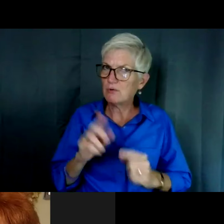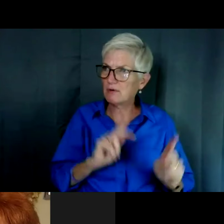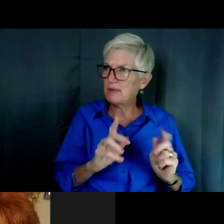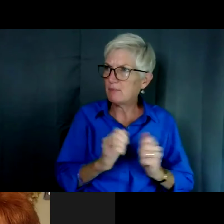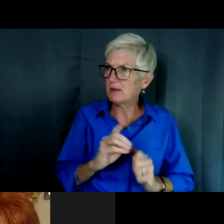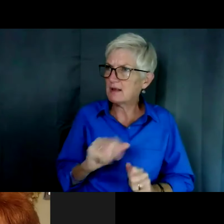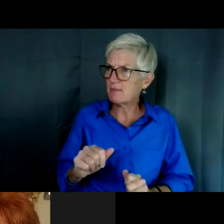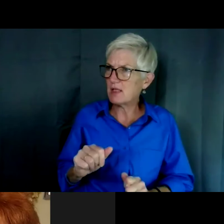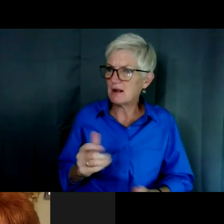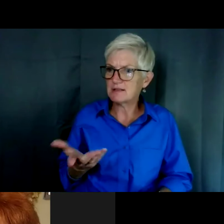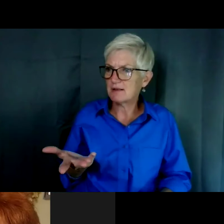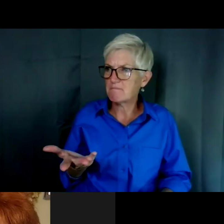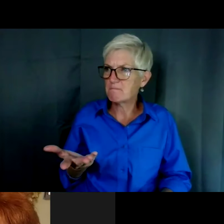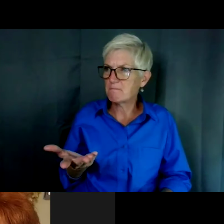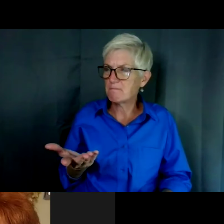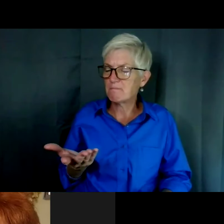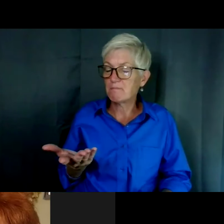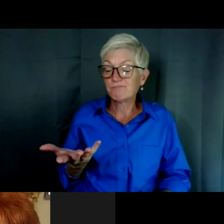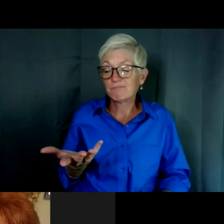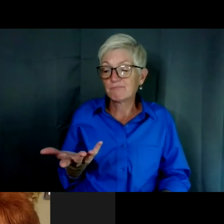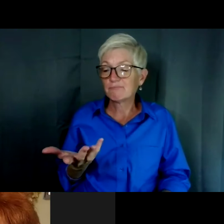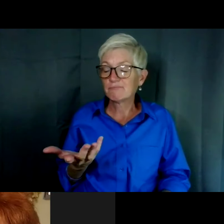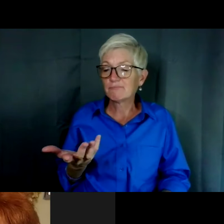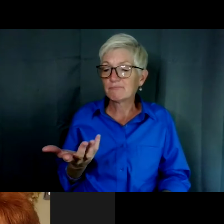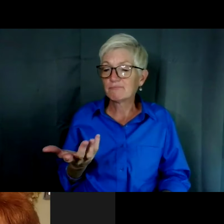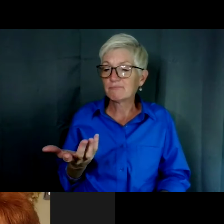disability. And it's just like if,